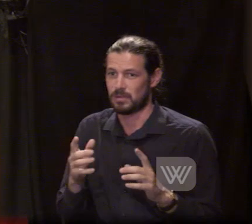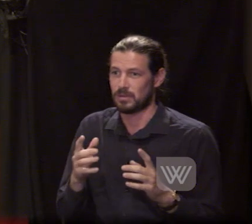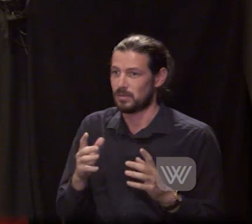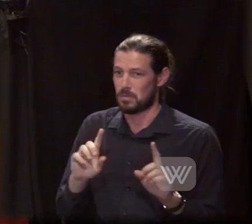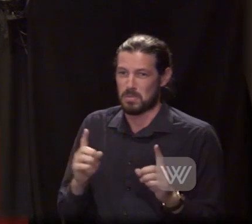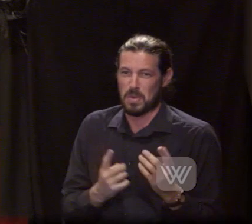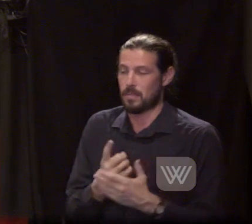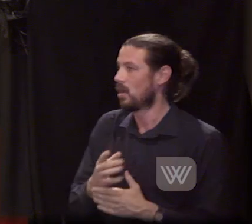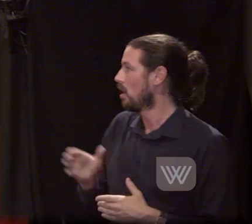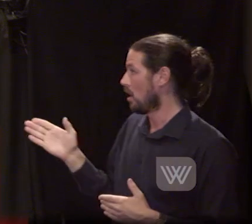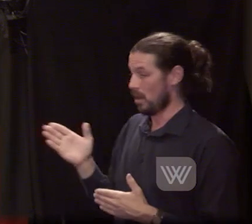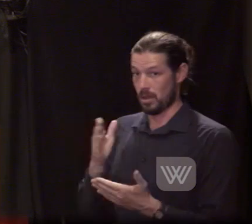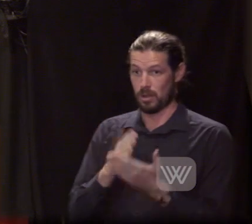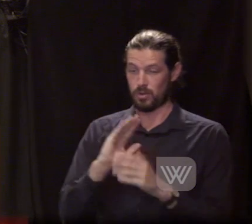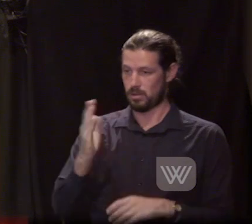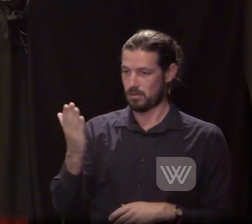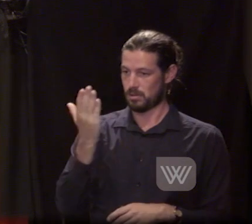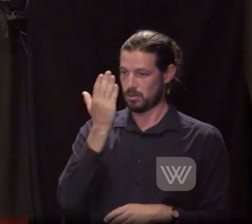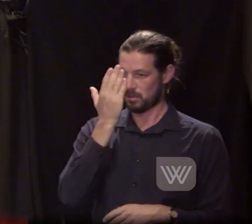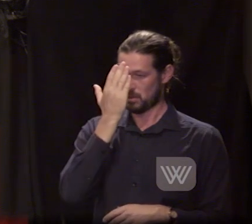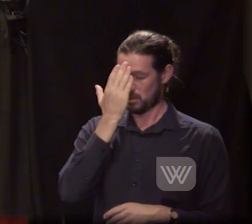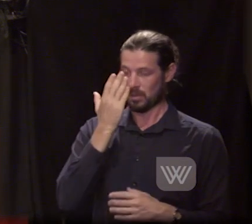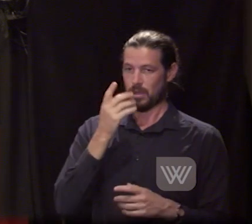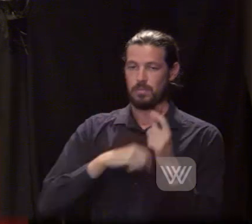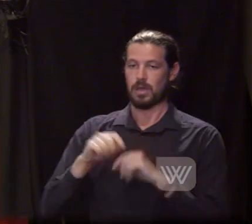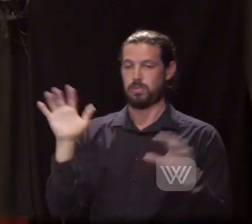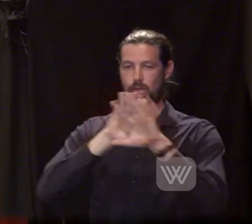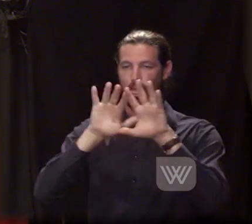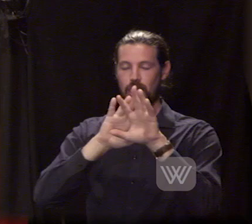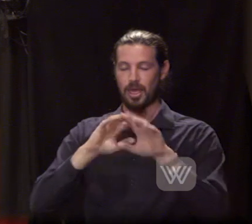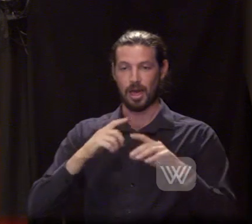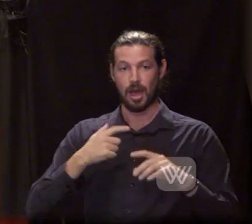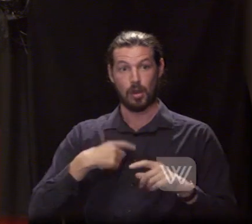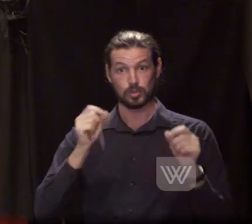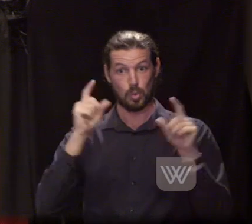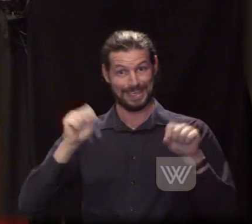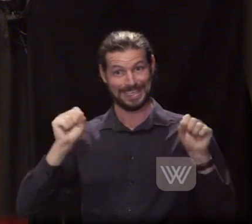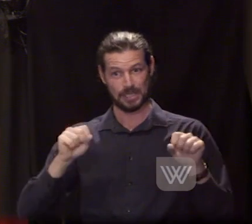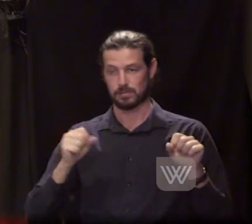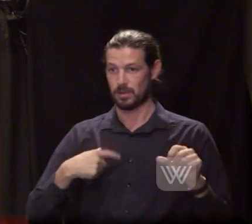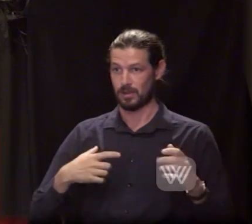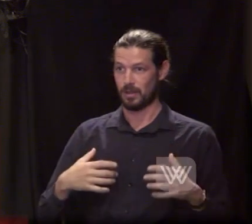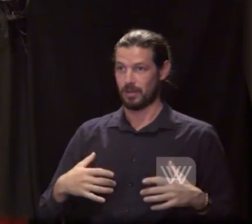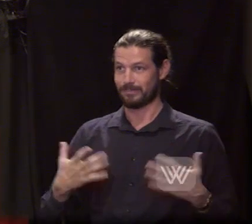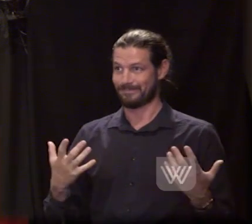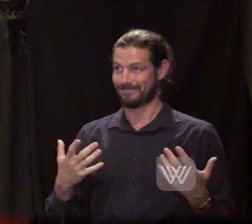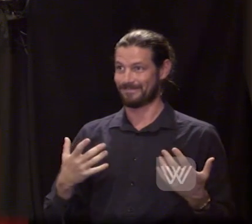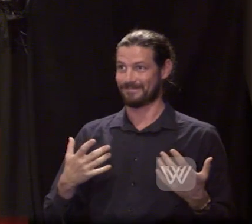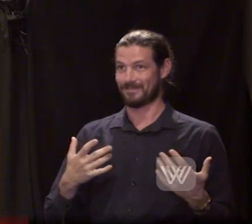I'm not actually sure what happened during those. I was awake for them, but I don't remember a lot of that because I was a little sleep deprived.